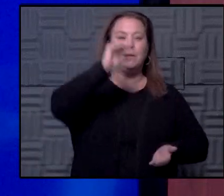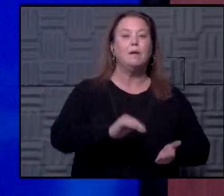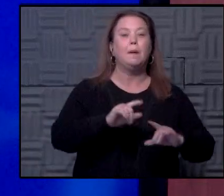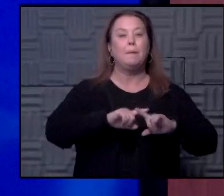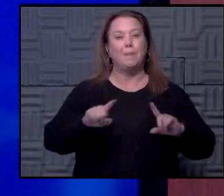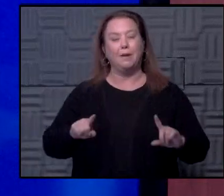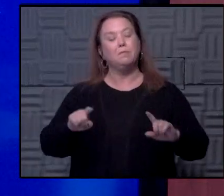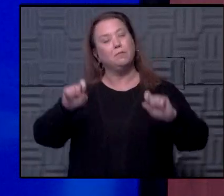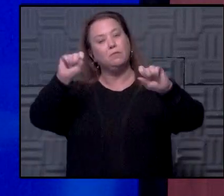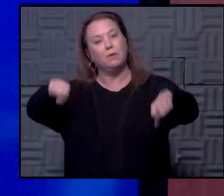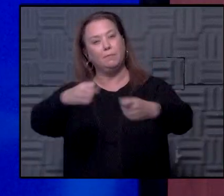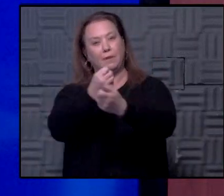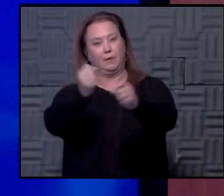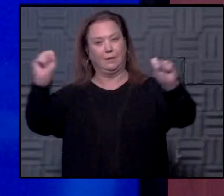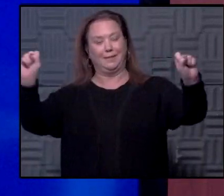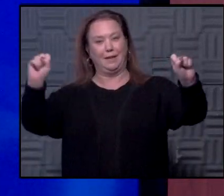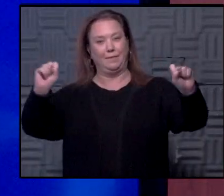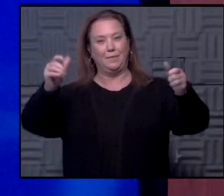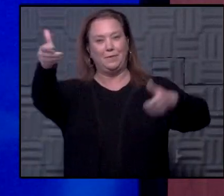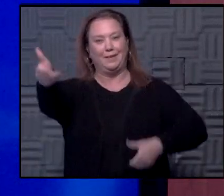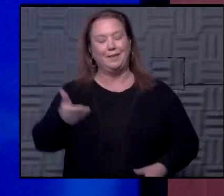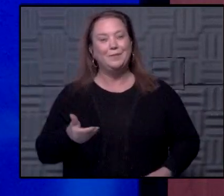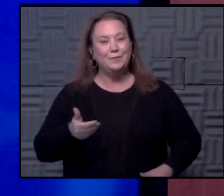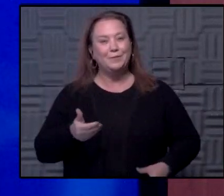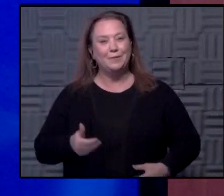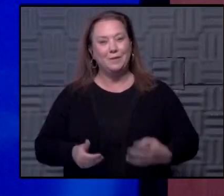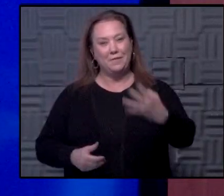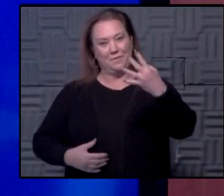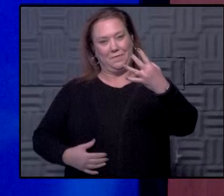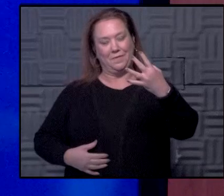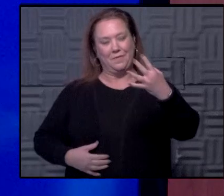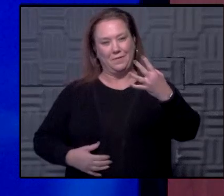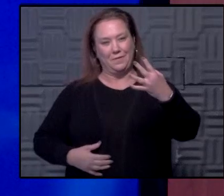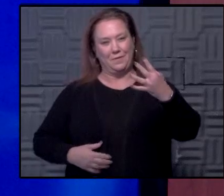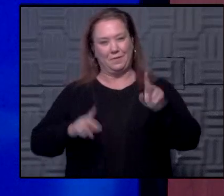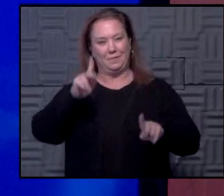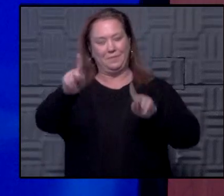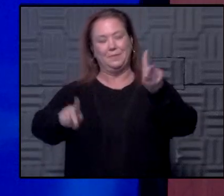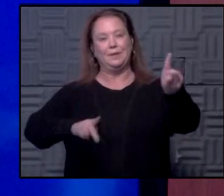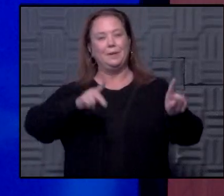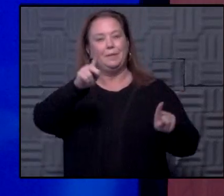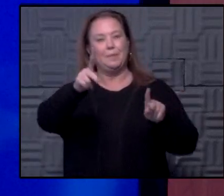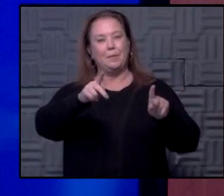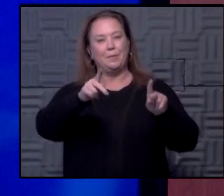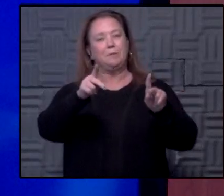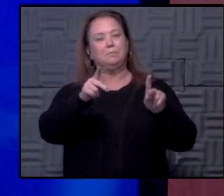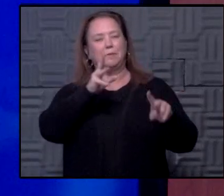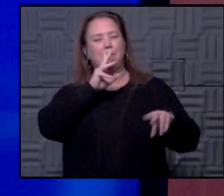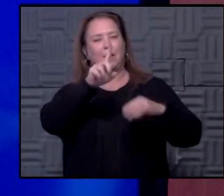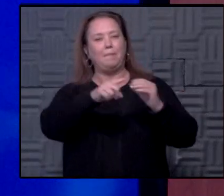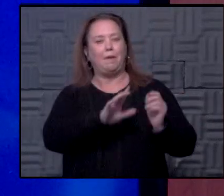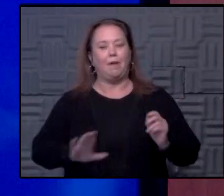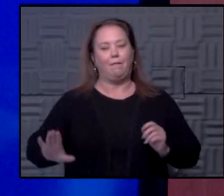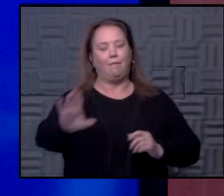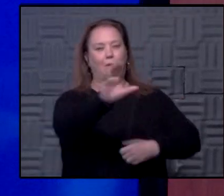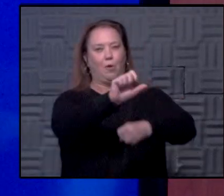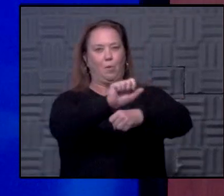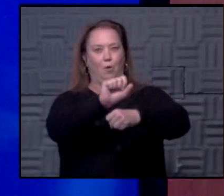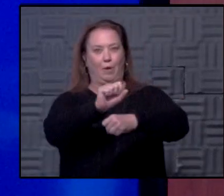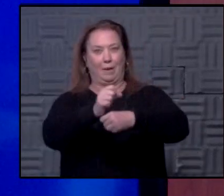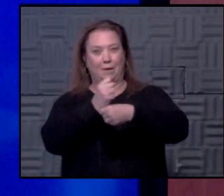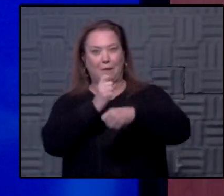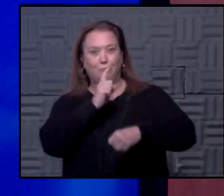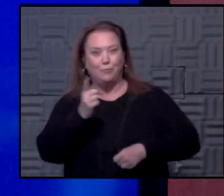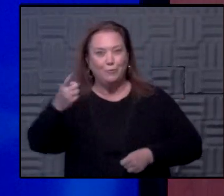ways to stay safe, and we're going to introduce you to 4 guests who are going to tell us a little bit about how they were working to keep